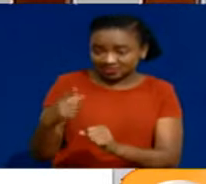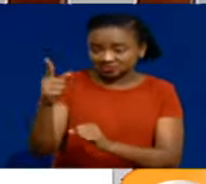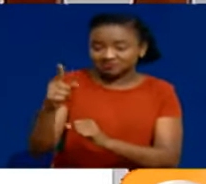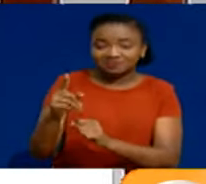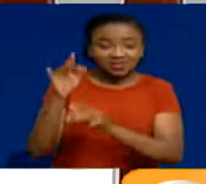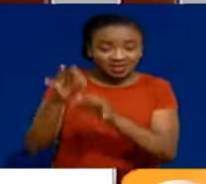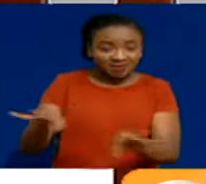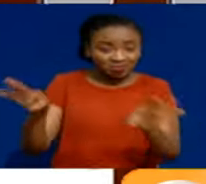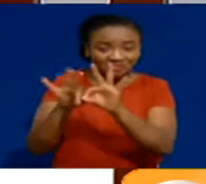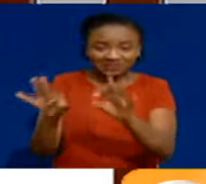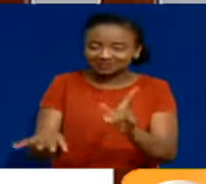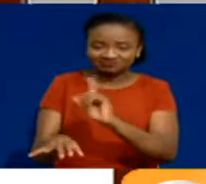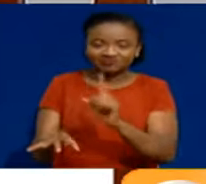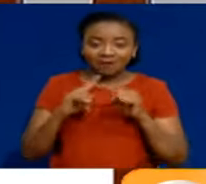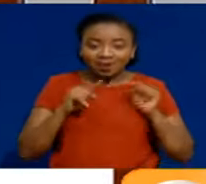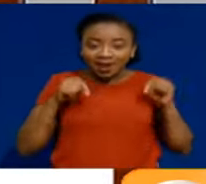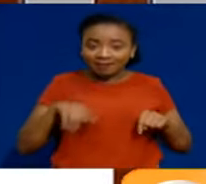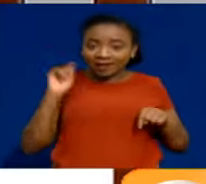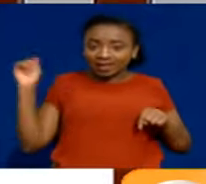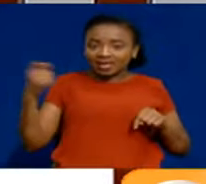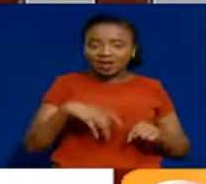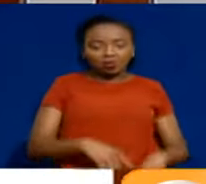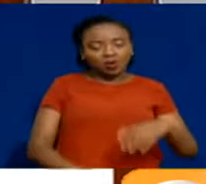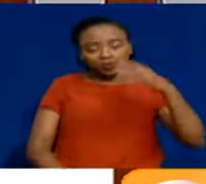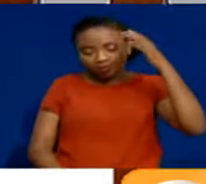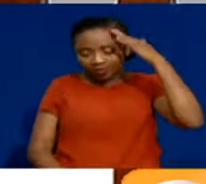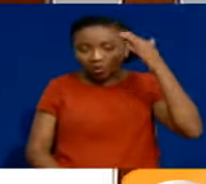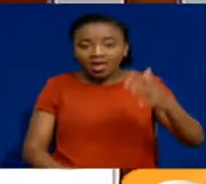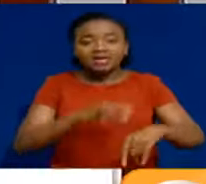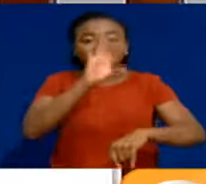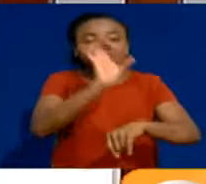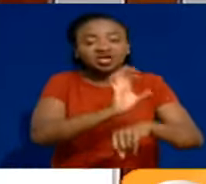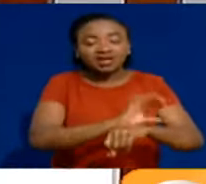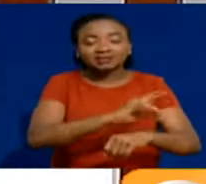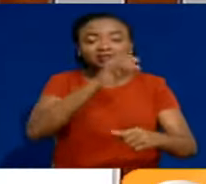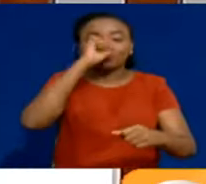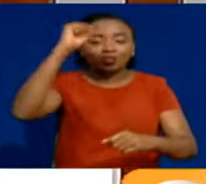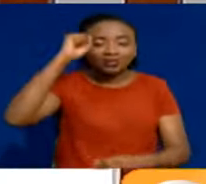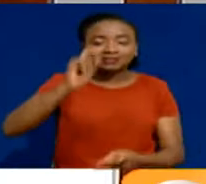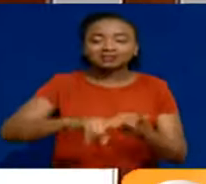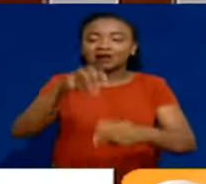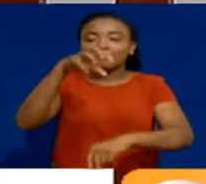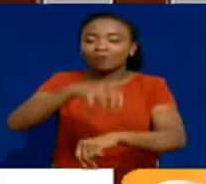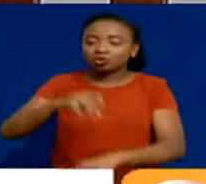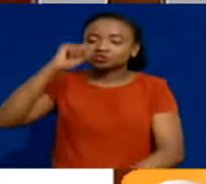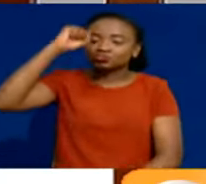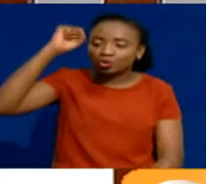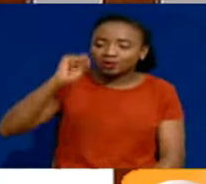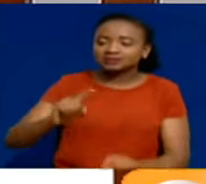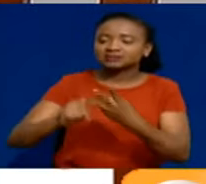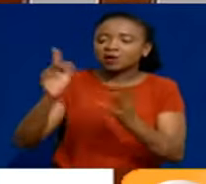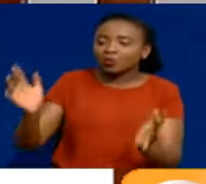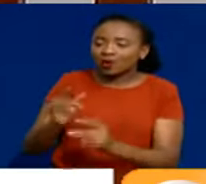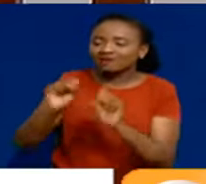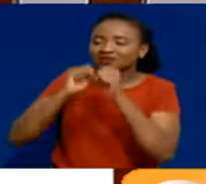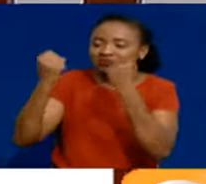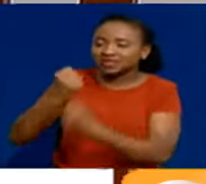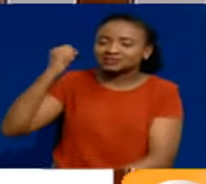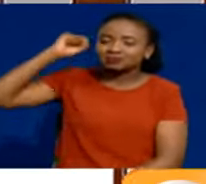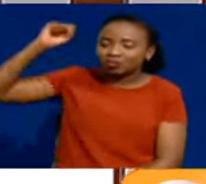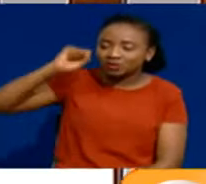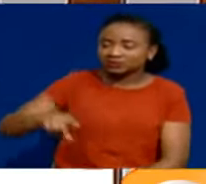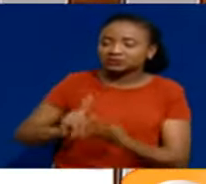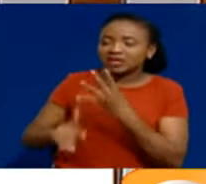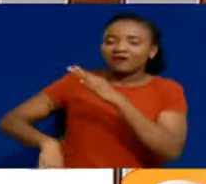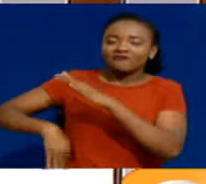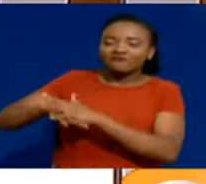Here, politics is everything. In the churches, politics, you go to the mosque, politics, you go in a welfare society's politics, you go to